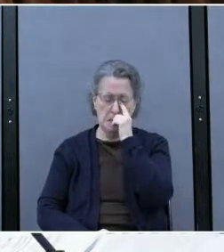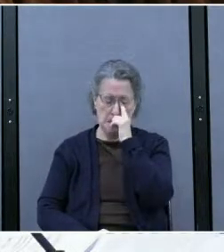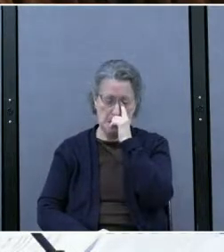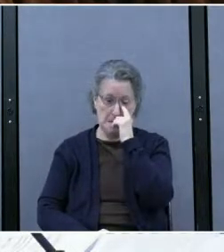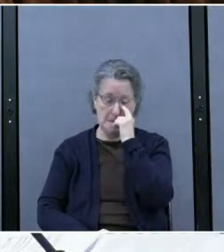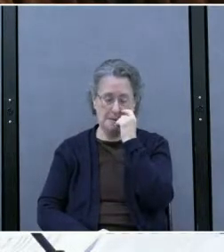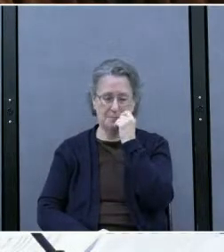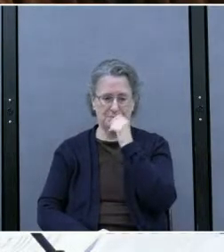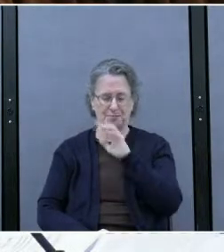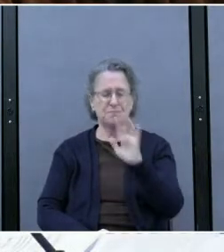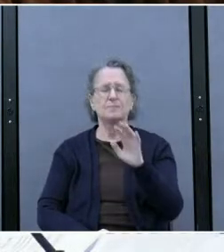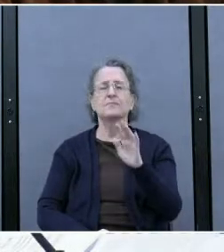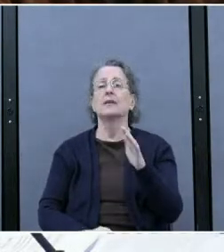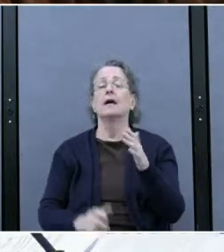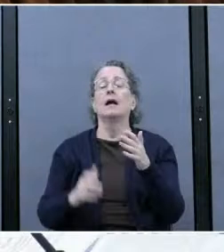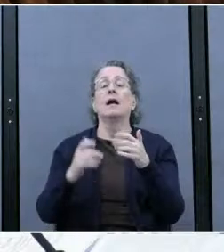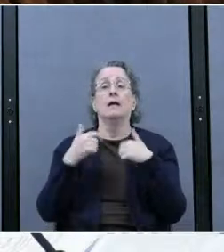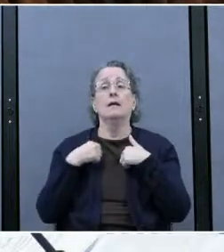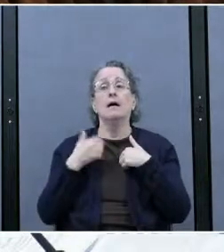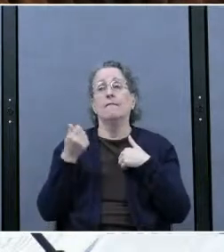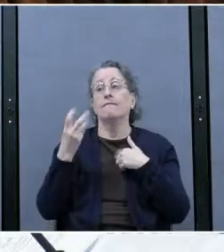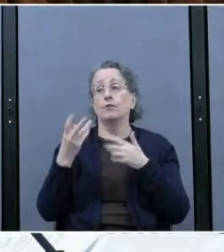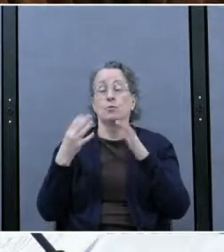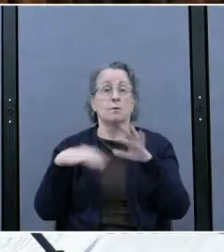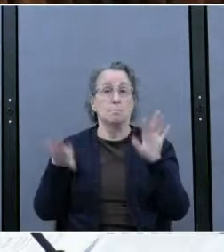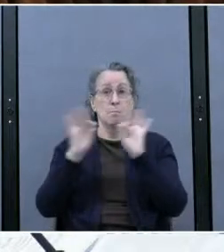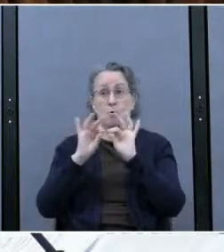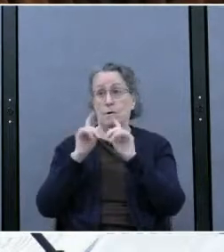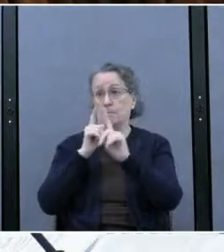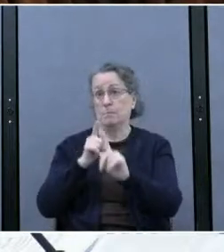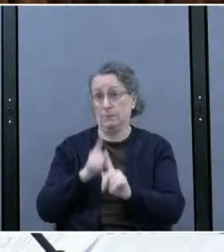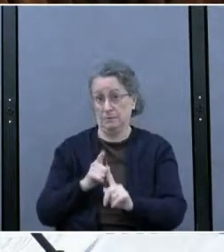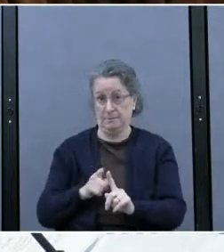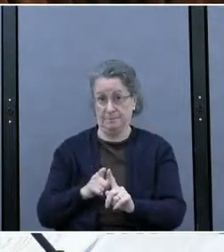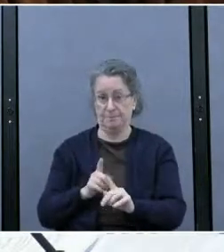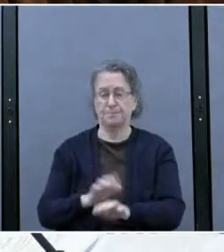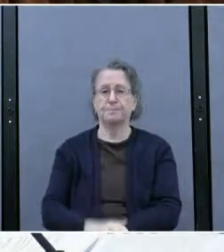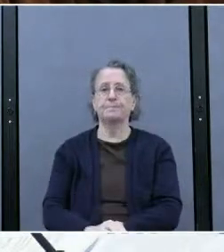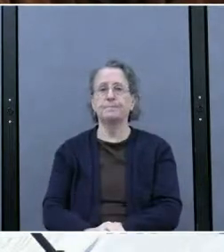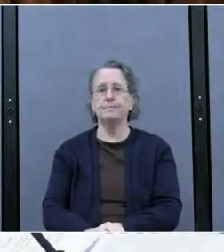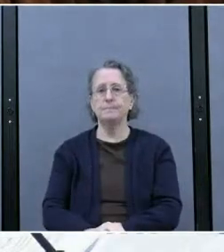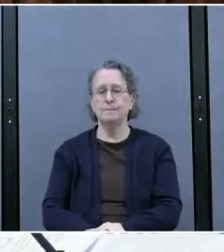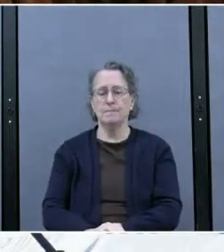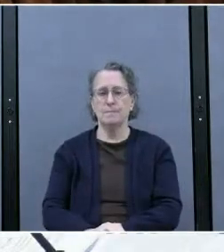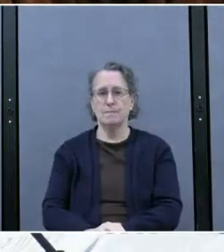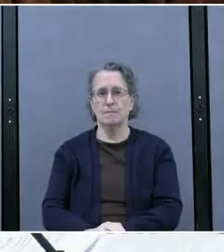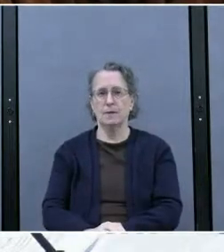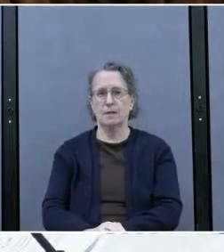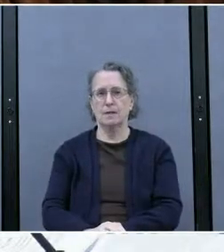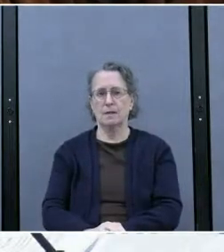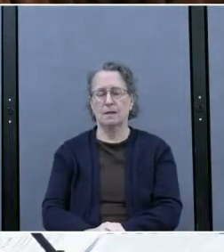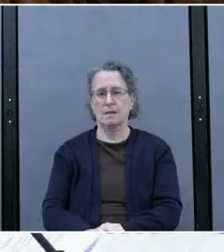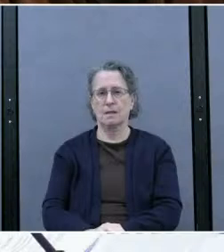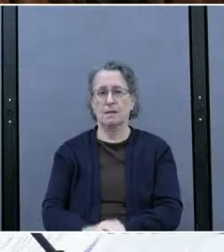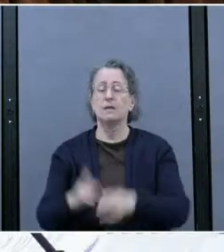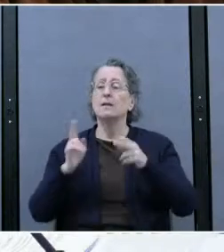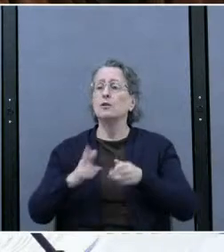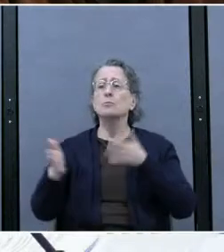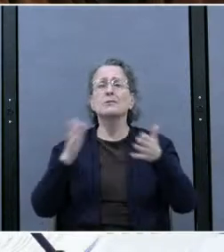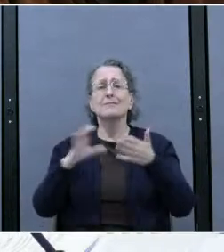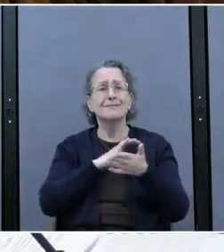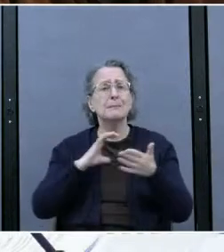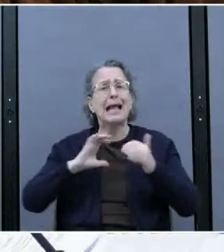There's a couple of things that are important here, I think. One of which is that this whole mechanism is